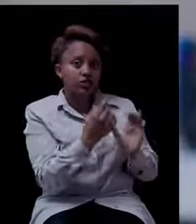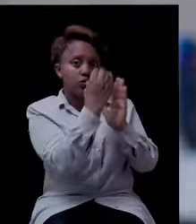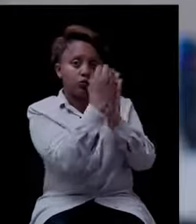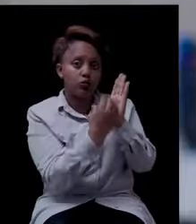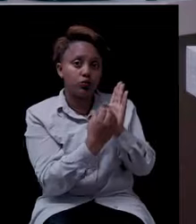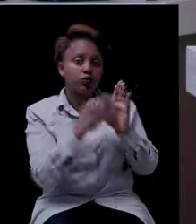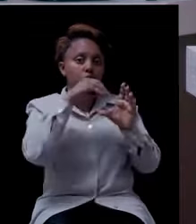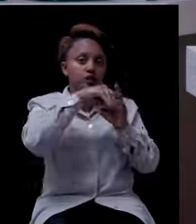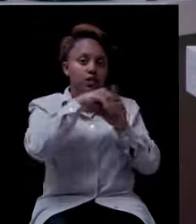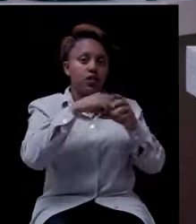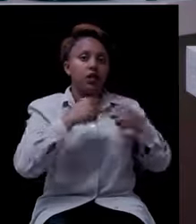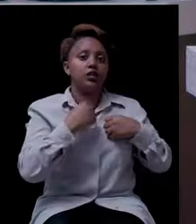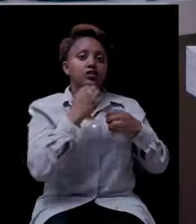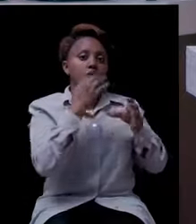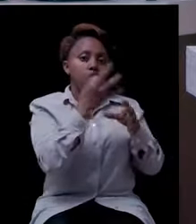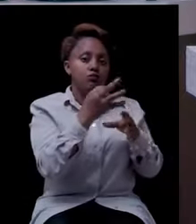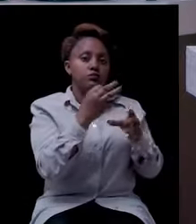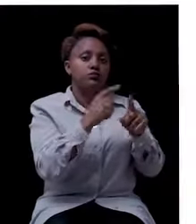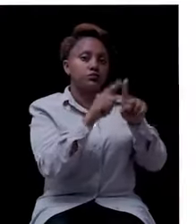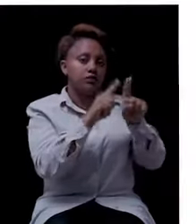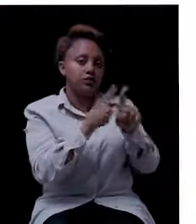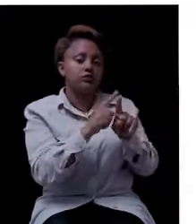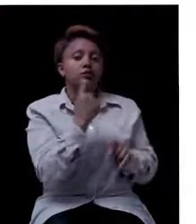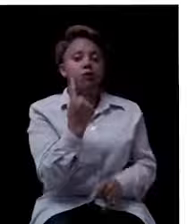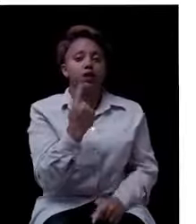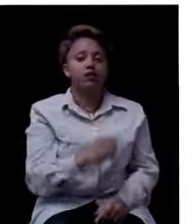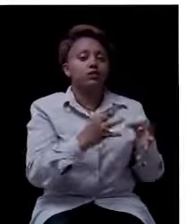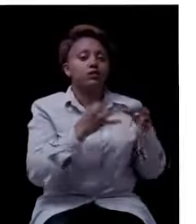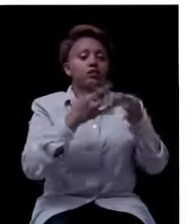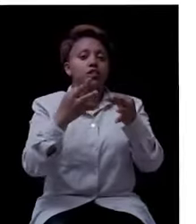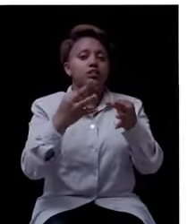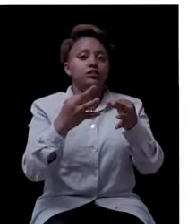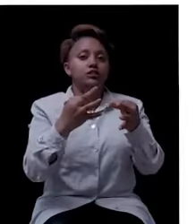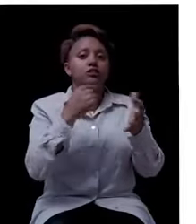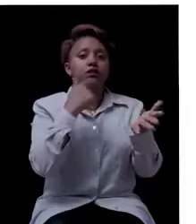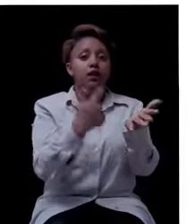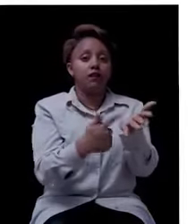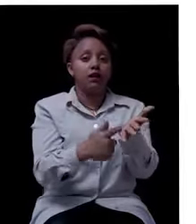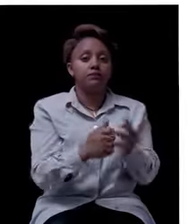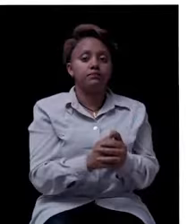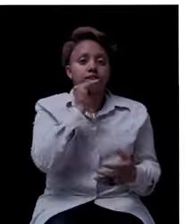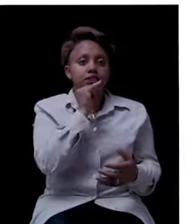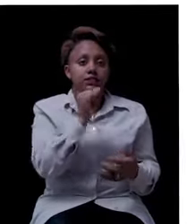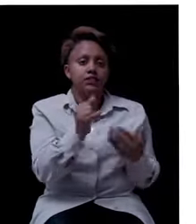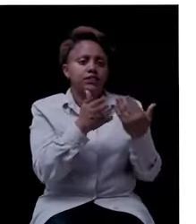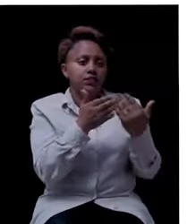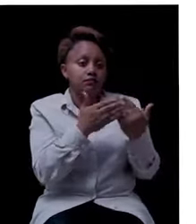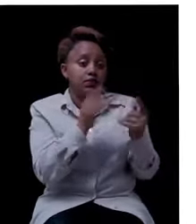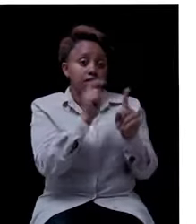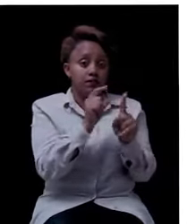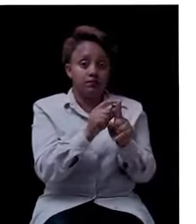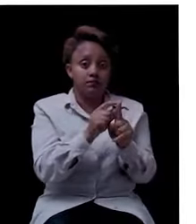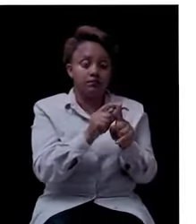the previous one, a timestamp, and the transaction data, generally represented as Merkle tree. A